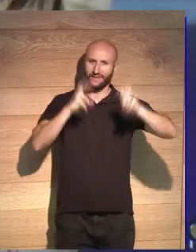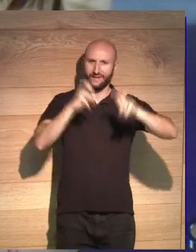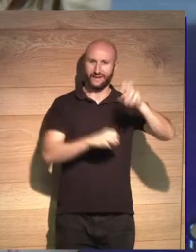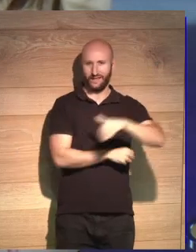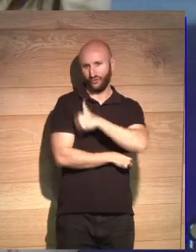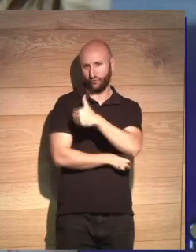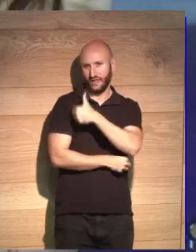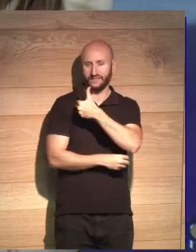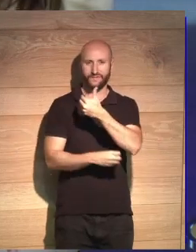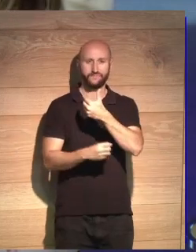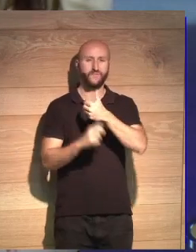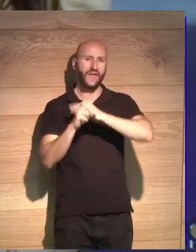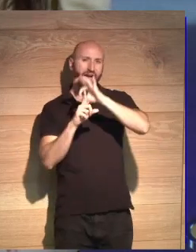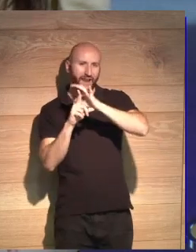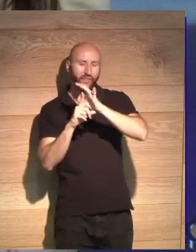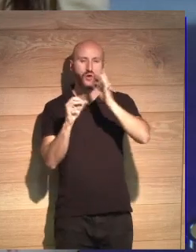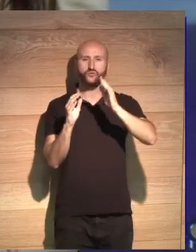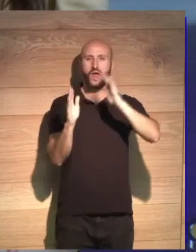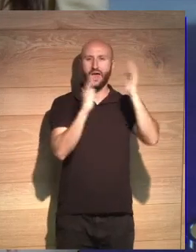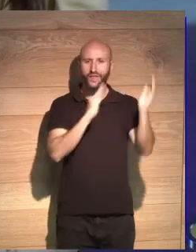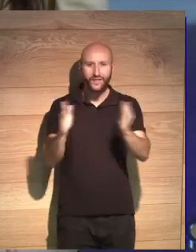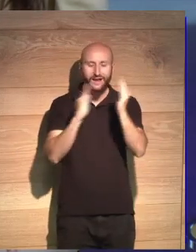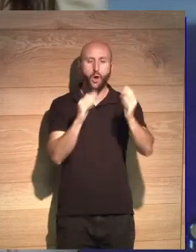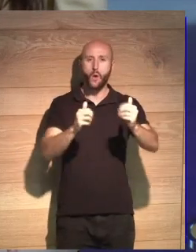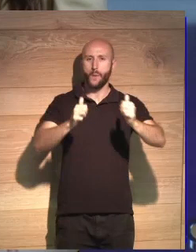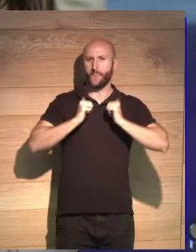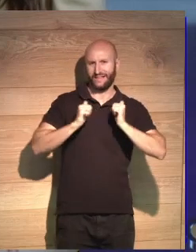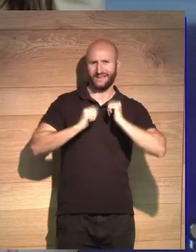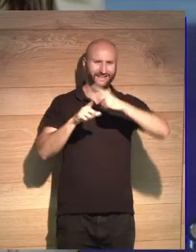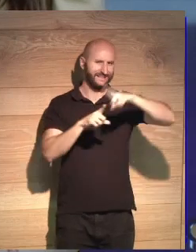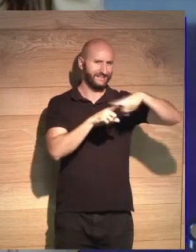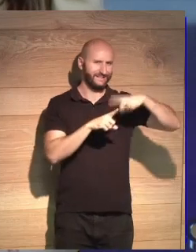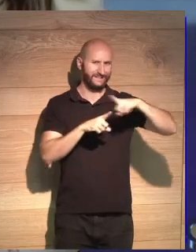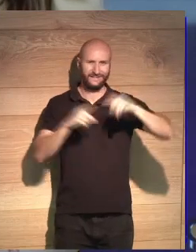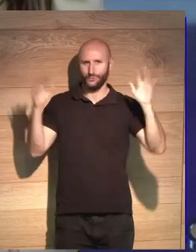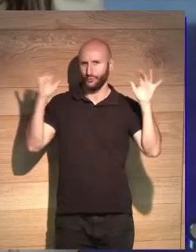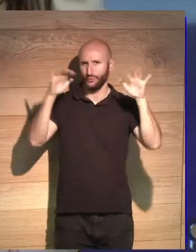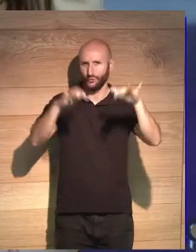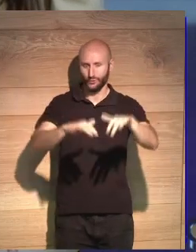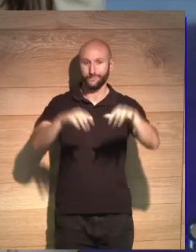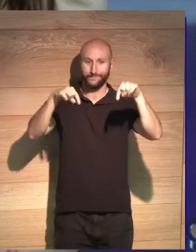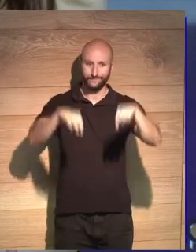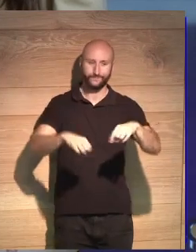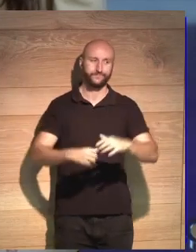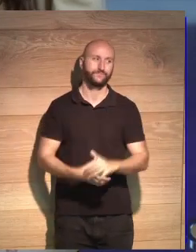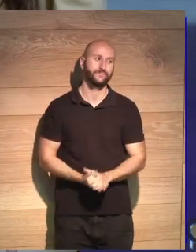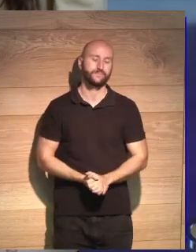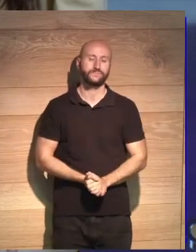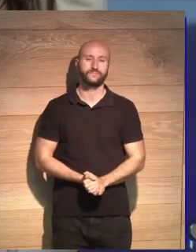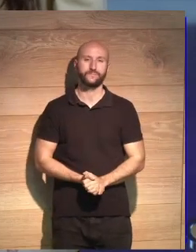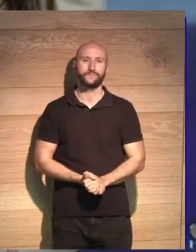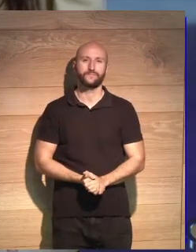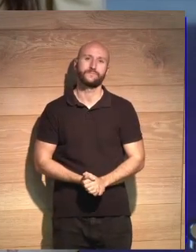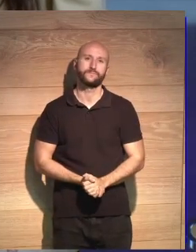more. There are many students coming from different careers, and they might be undergraduates or